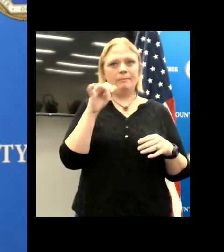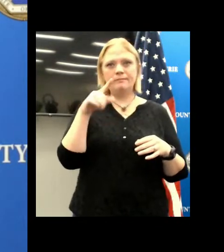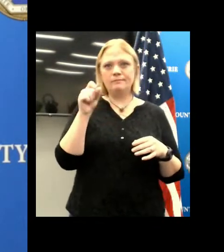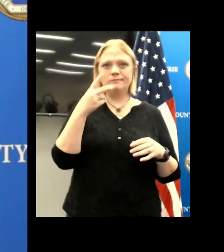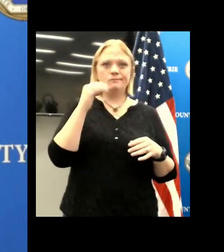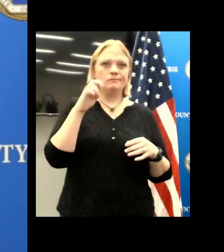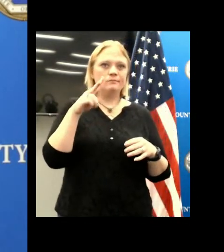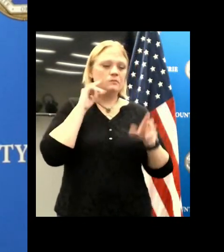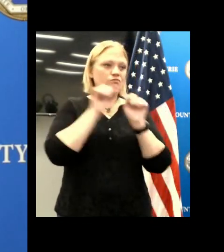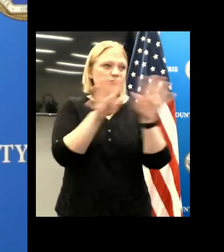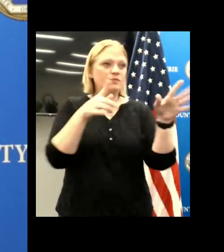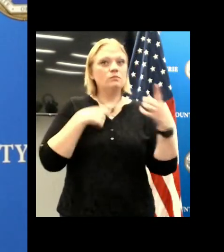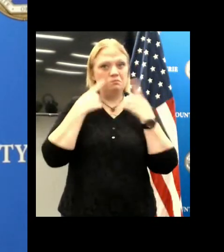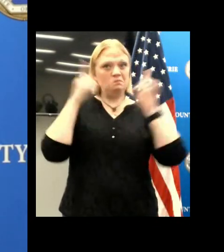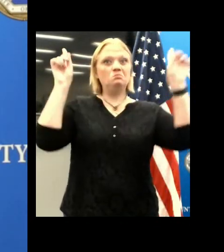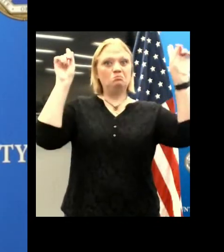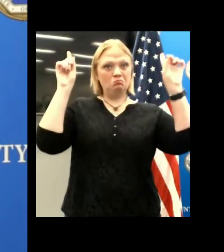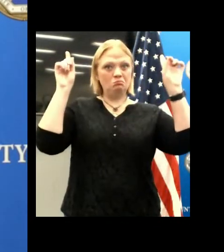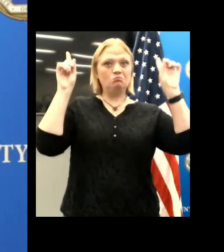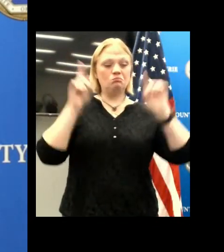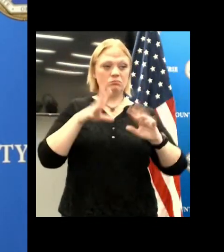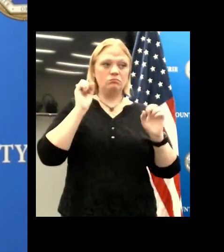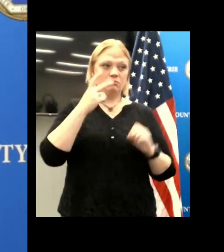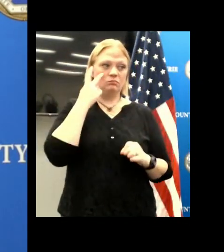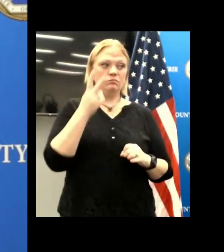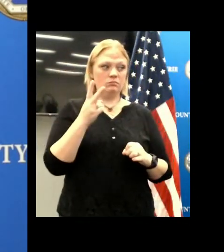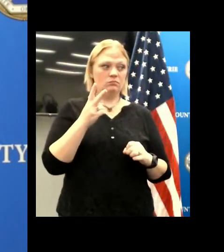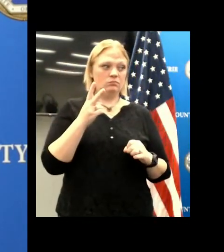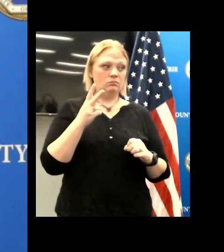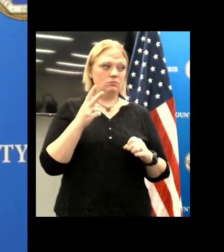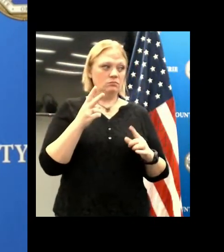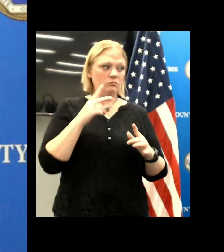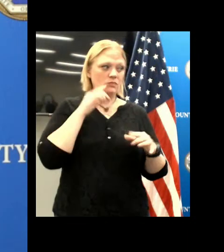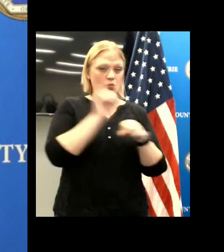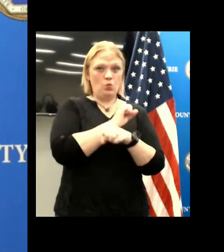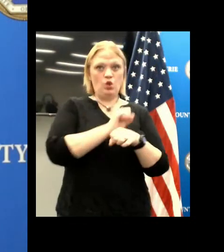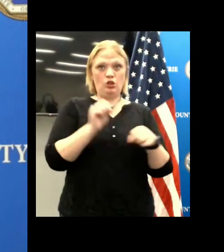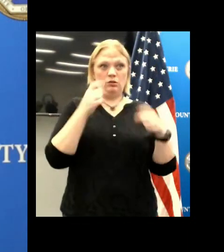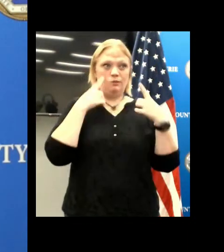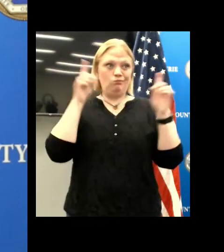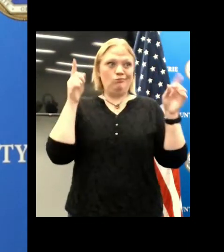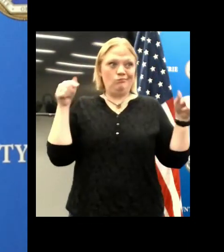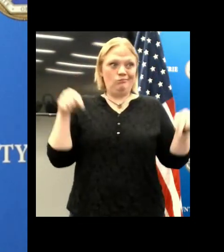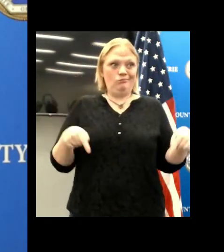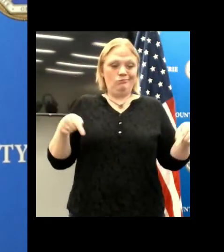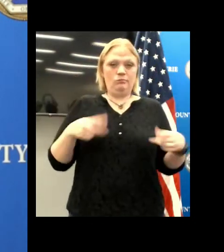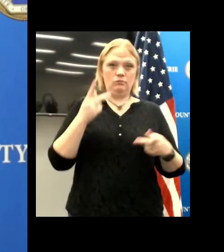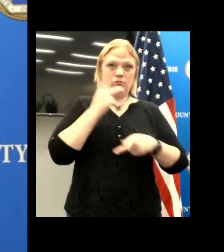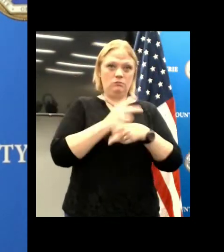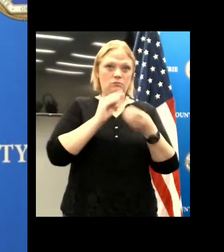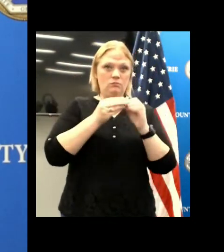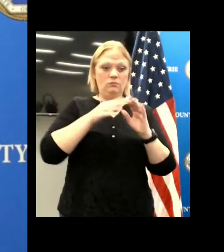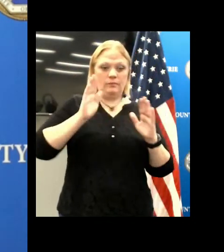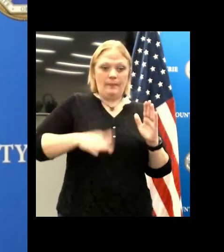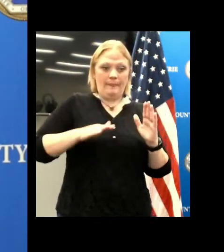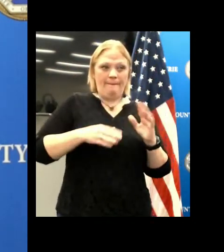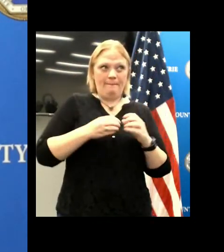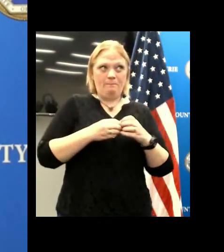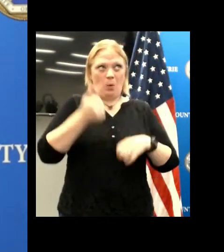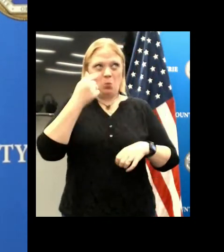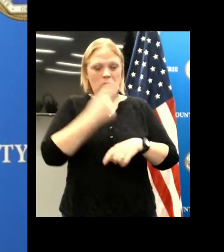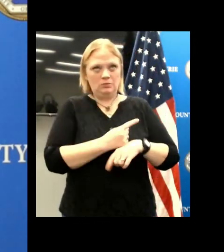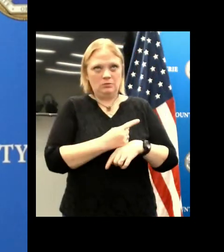works. And so you can see that it's working here. We're keeping our numbers down most